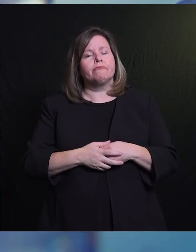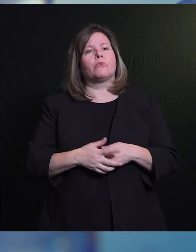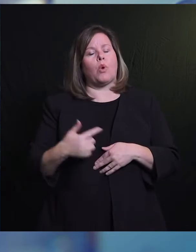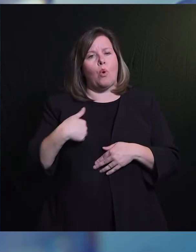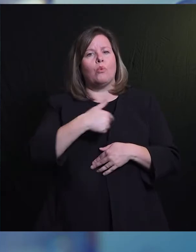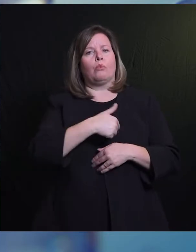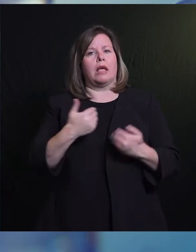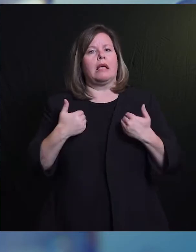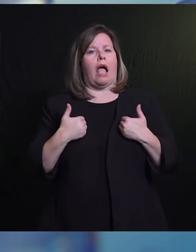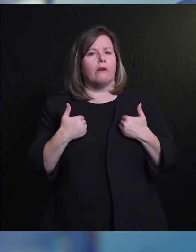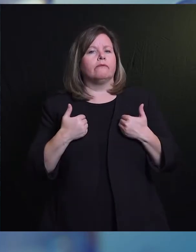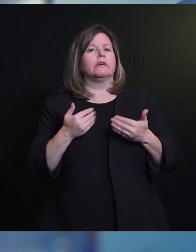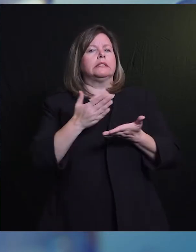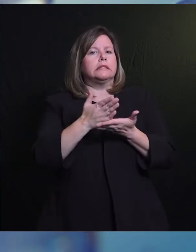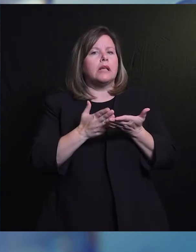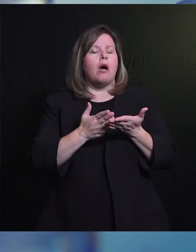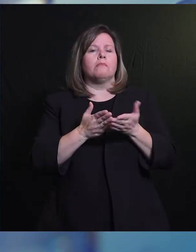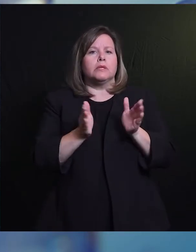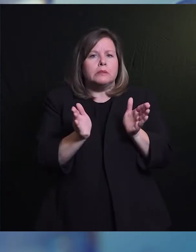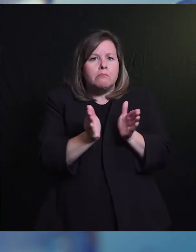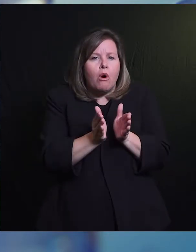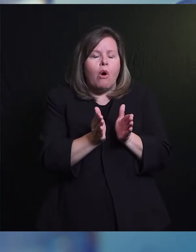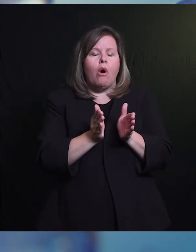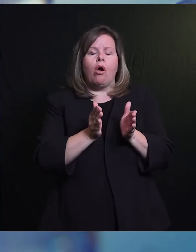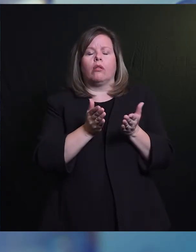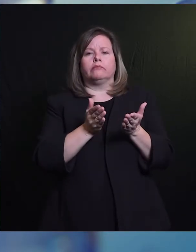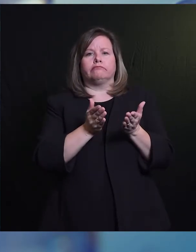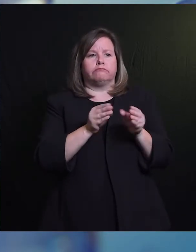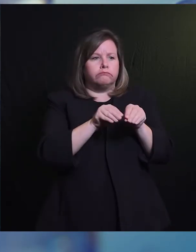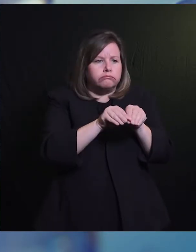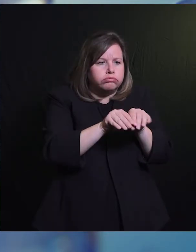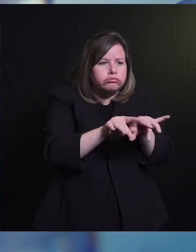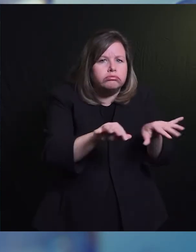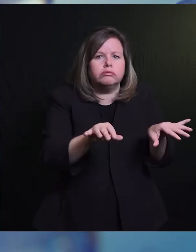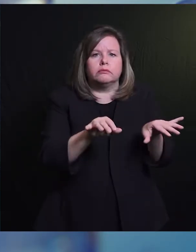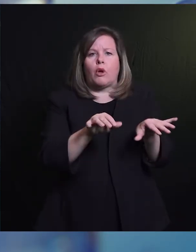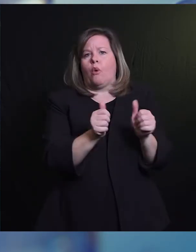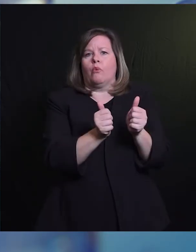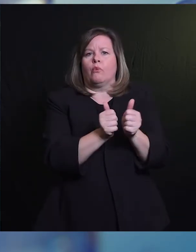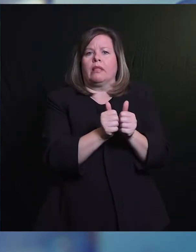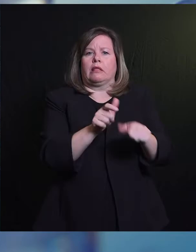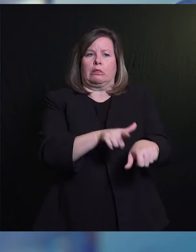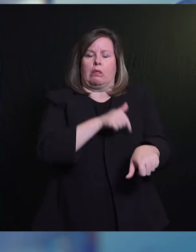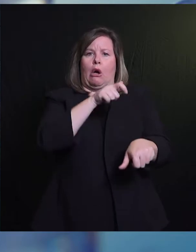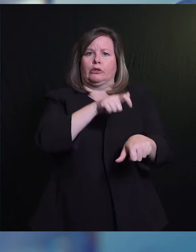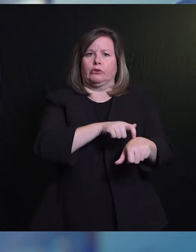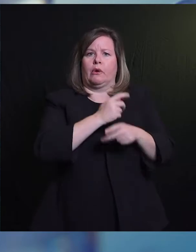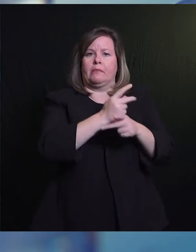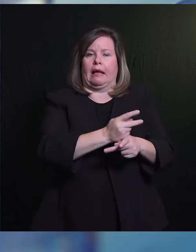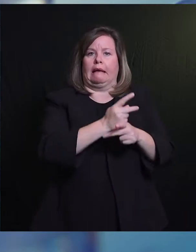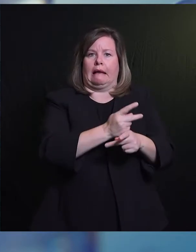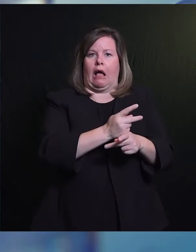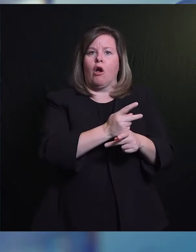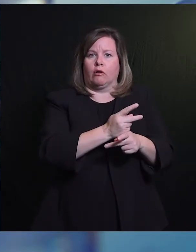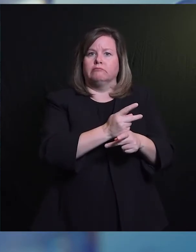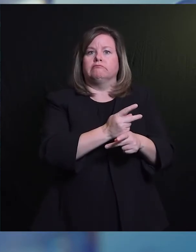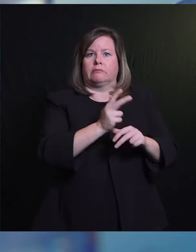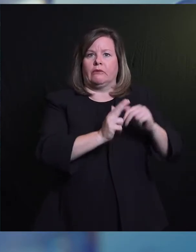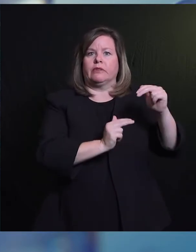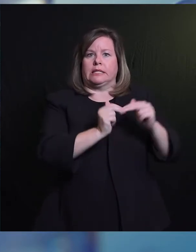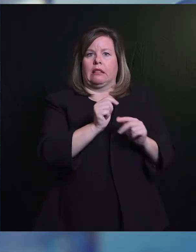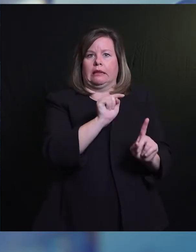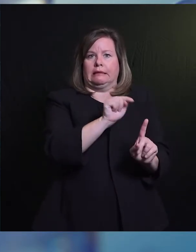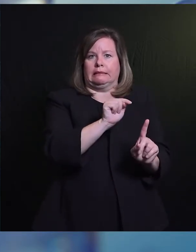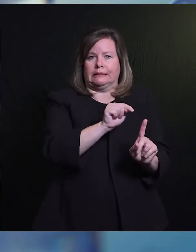some small outbreaks in long-term care facilities where people are the most vulnerable. We also know, of course, that deaths